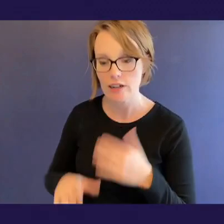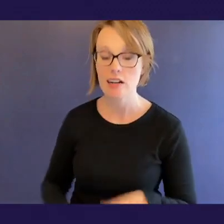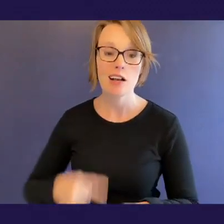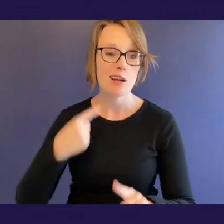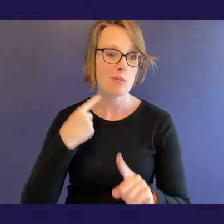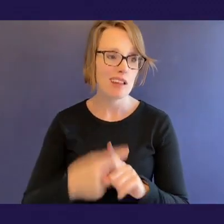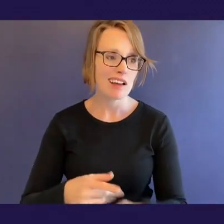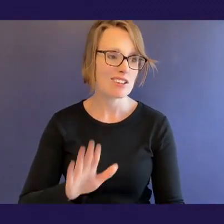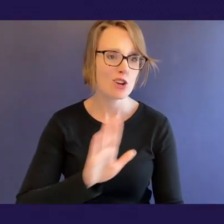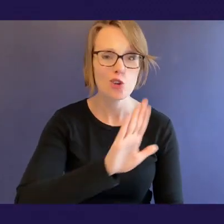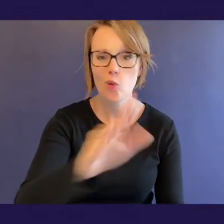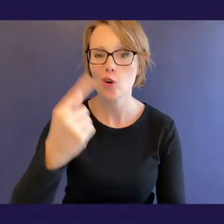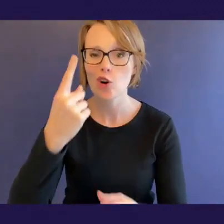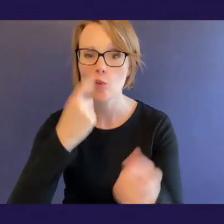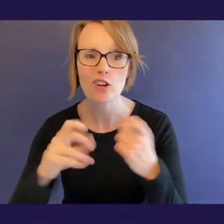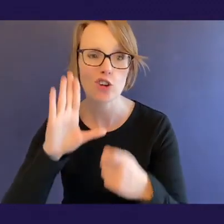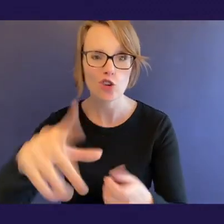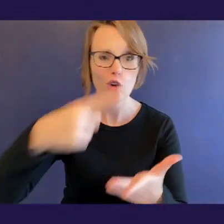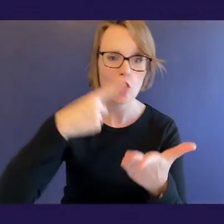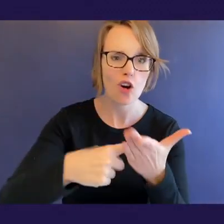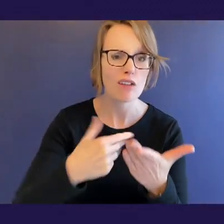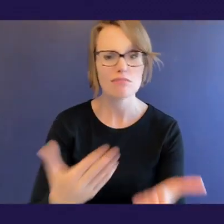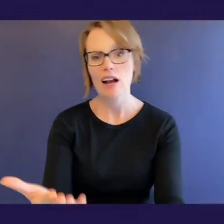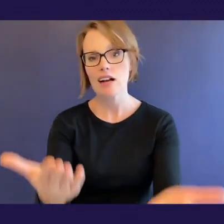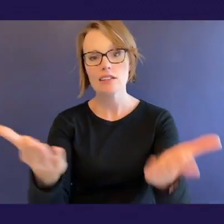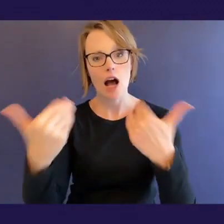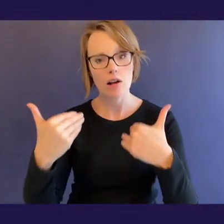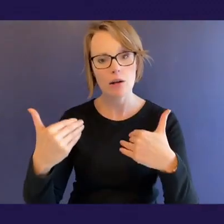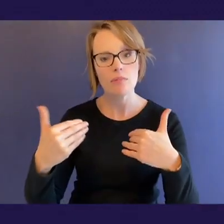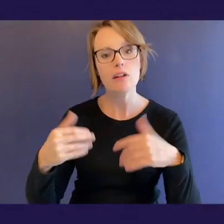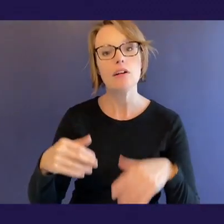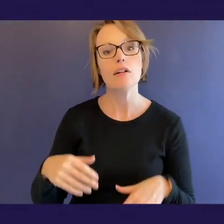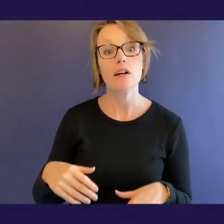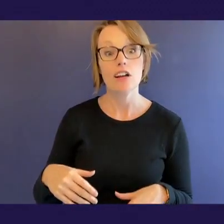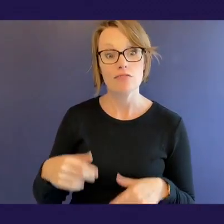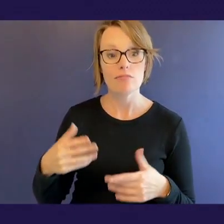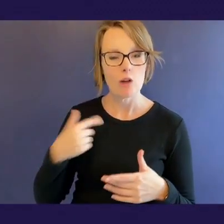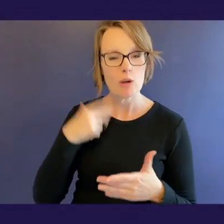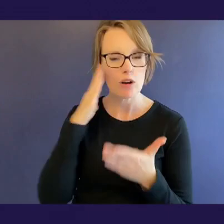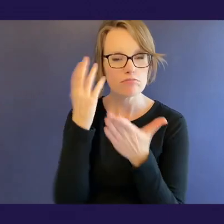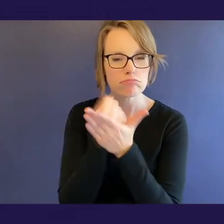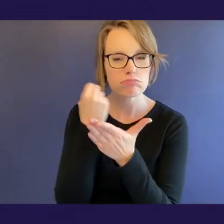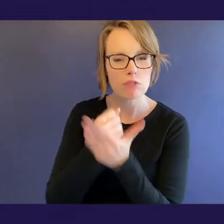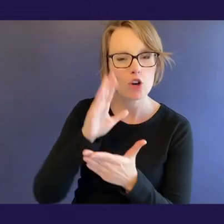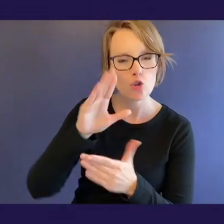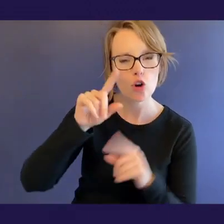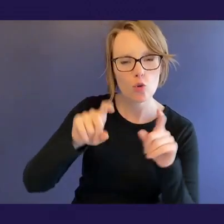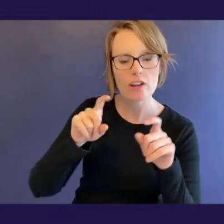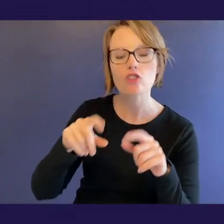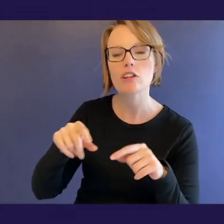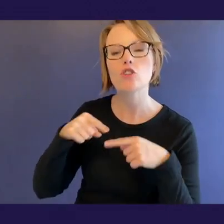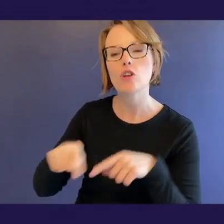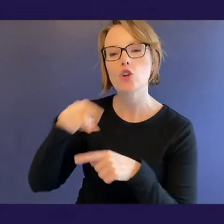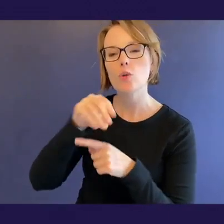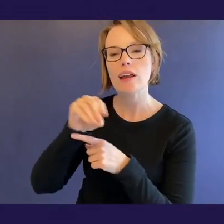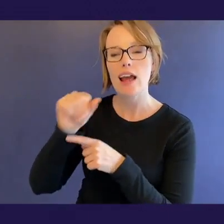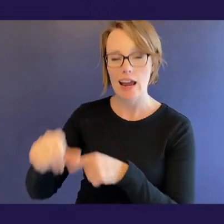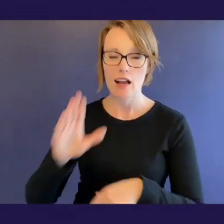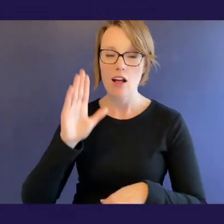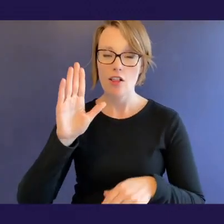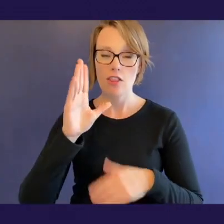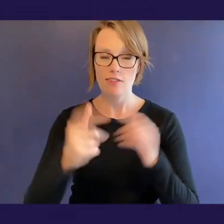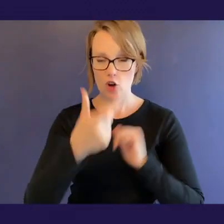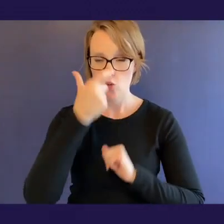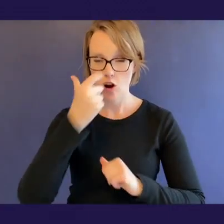and you can enter those via the Q&A, which is below, Q&A window, which is below the video player. Please go ahead and enter